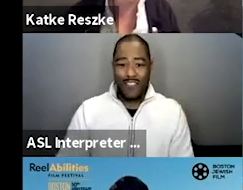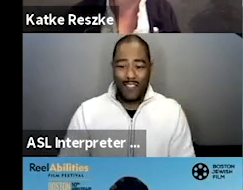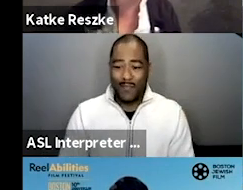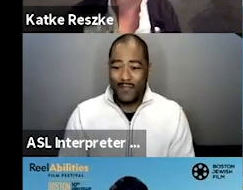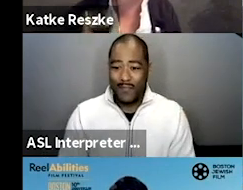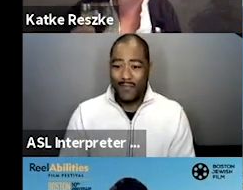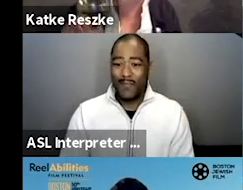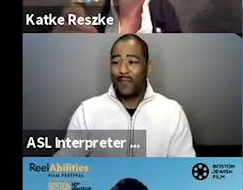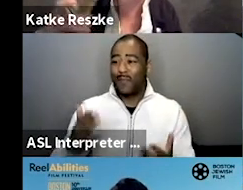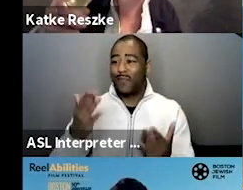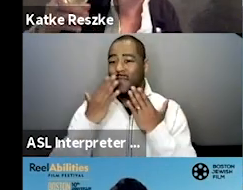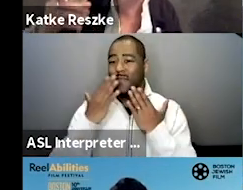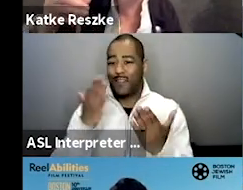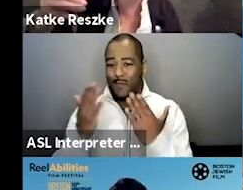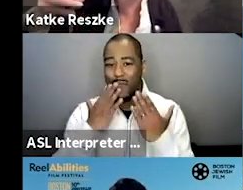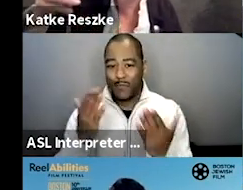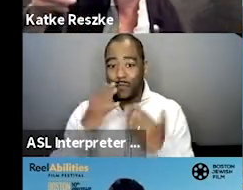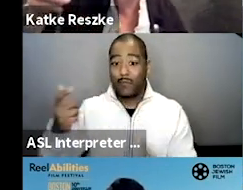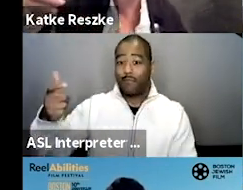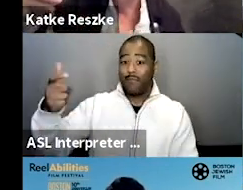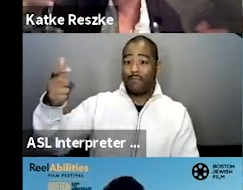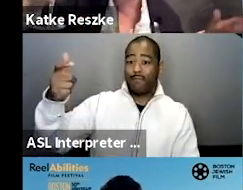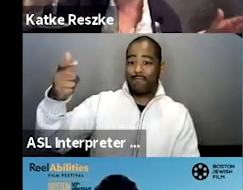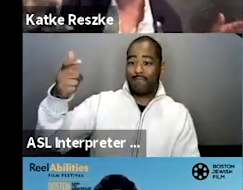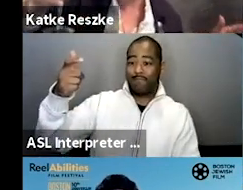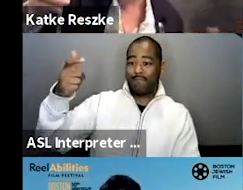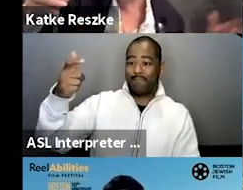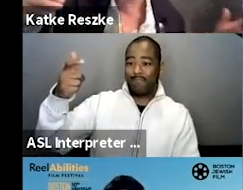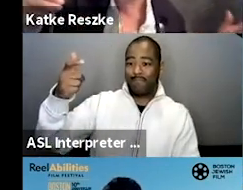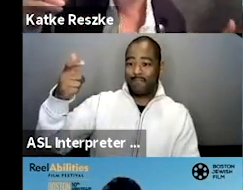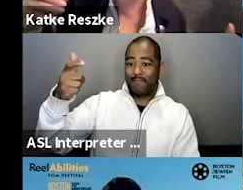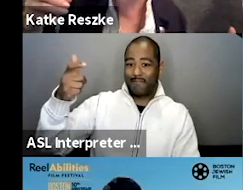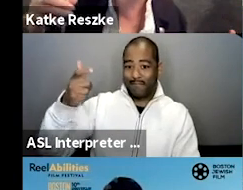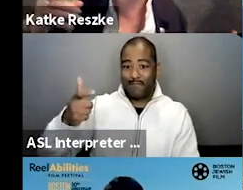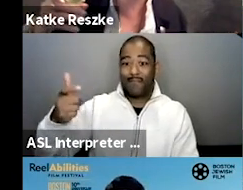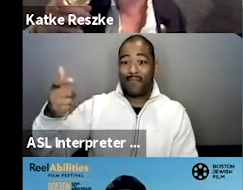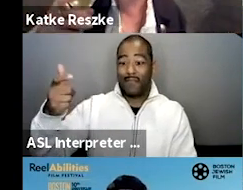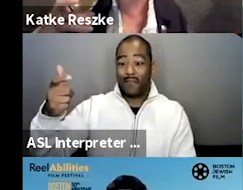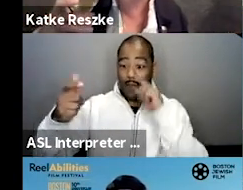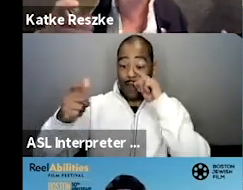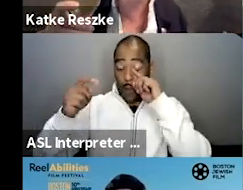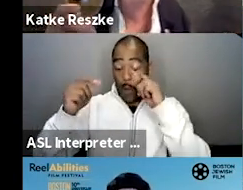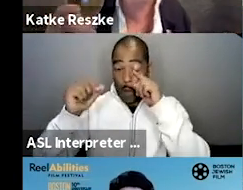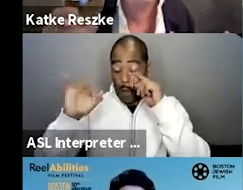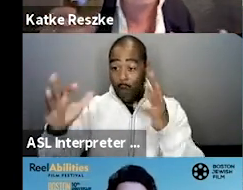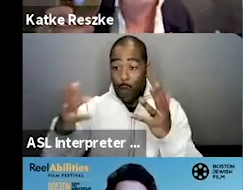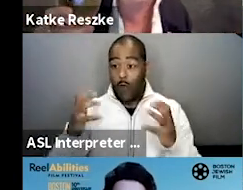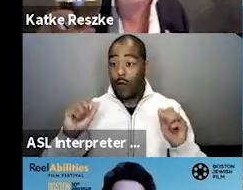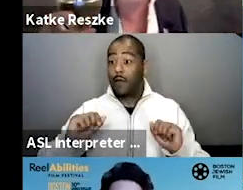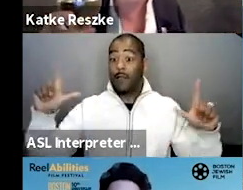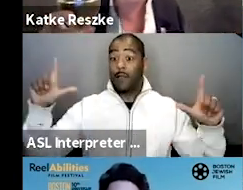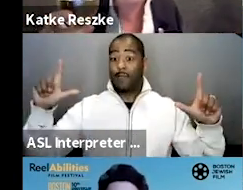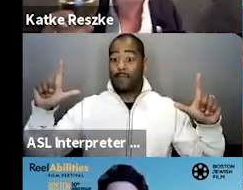Thanks, everyone. Happy 10th anniversary. You. Raise your glasses if you have them. Unmute yourselves if you want to scream and